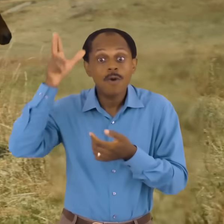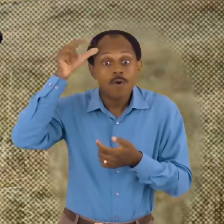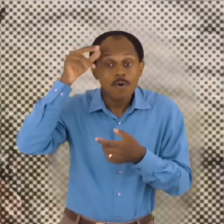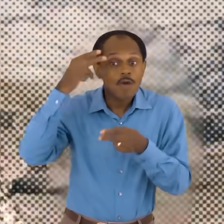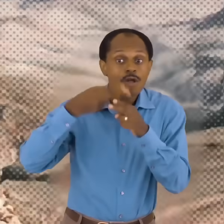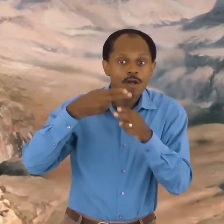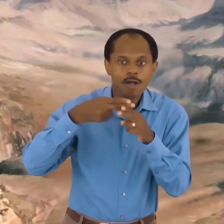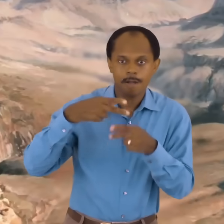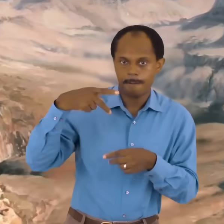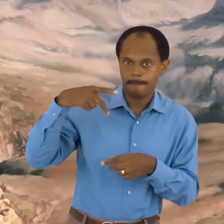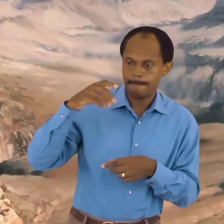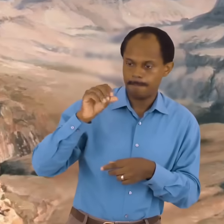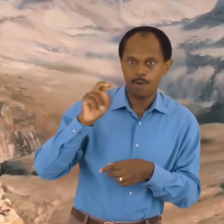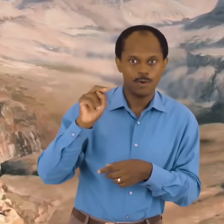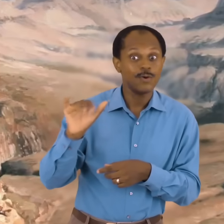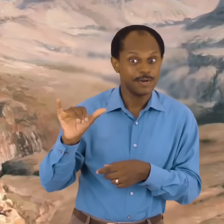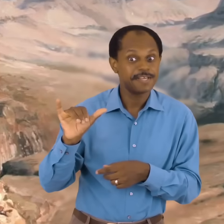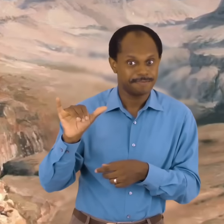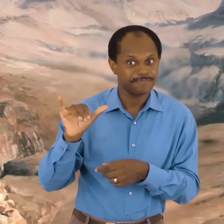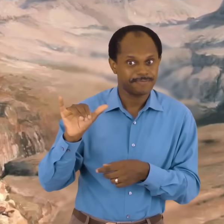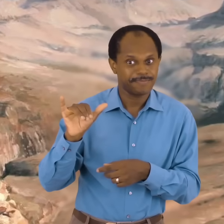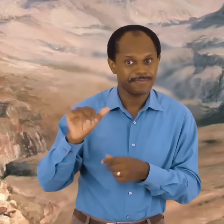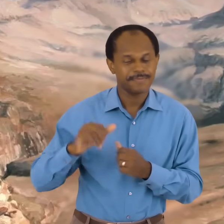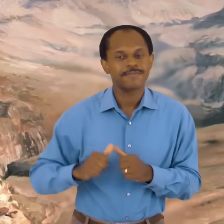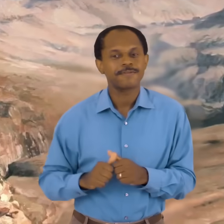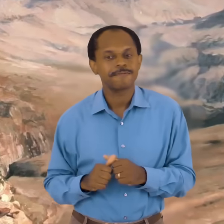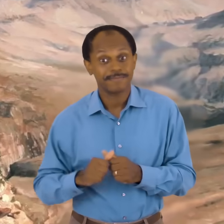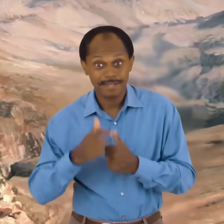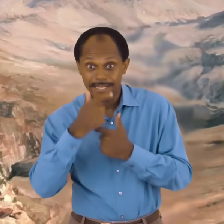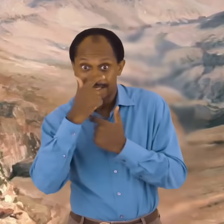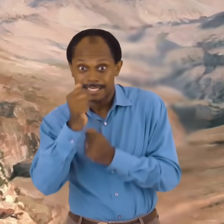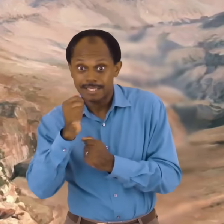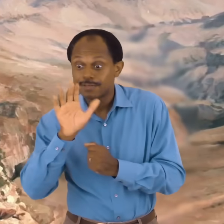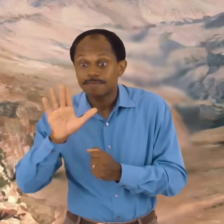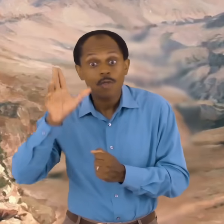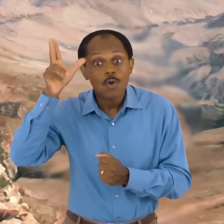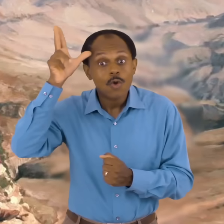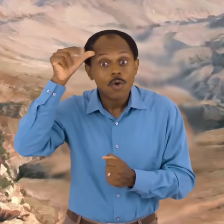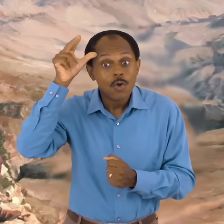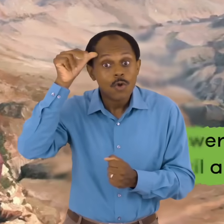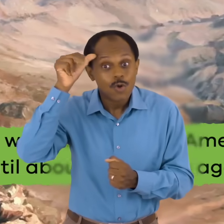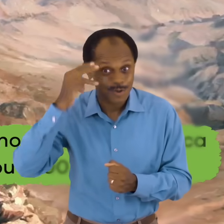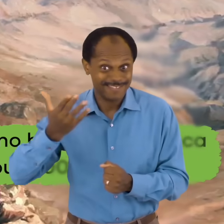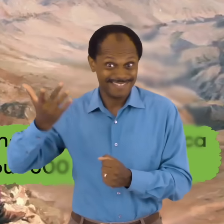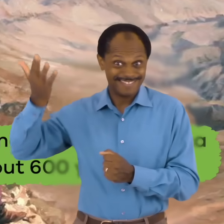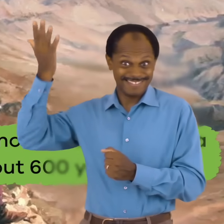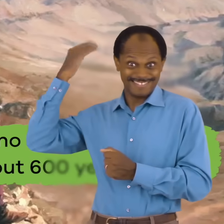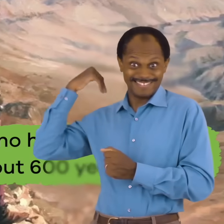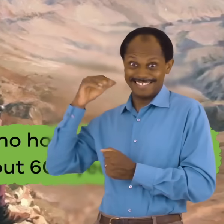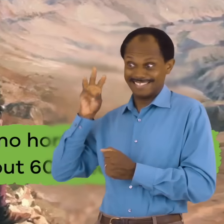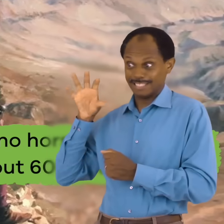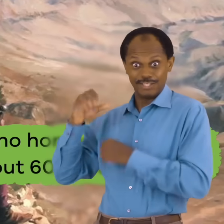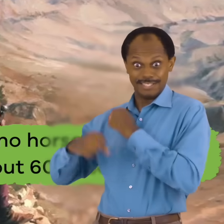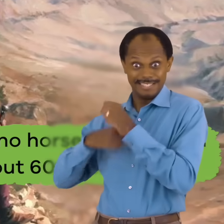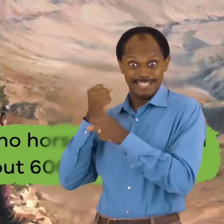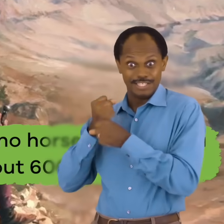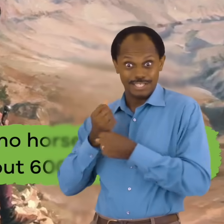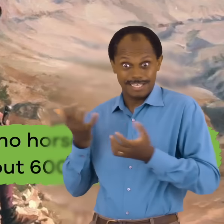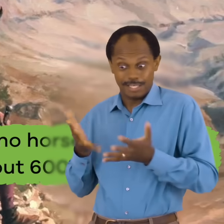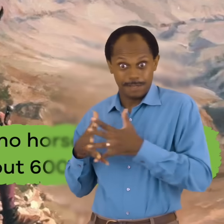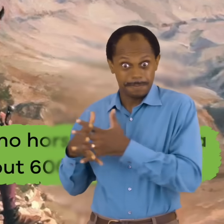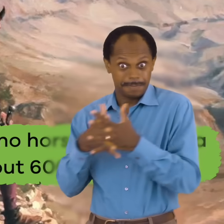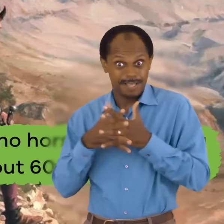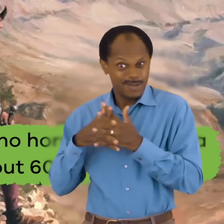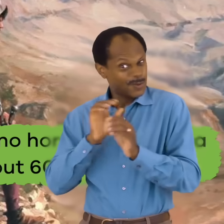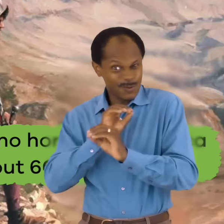and here is an interesting fact about horses like chickens there were no horses in